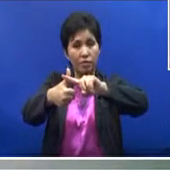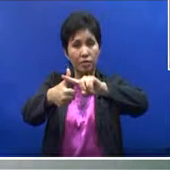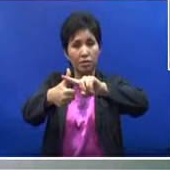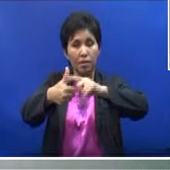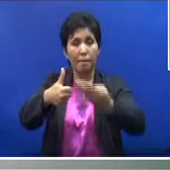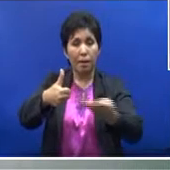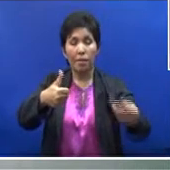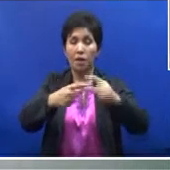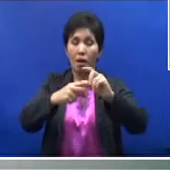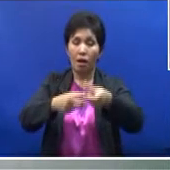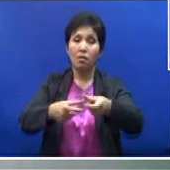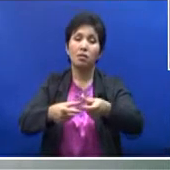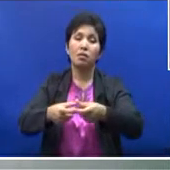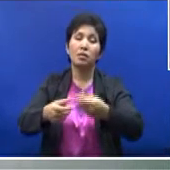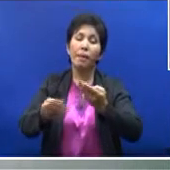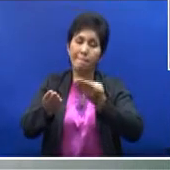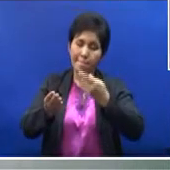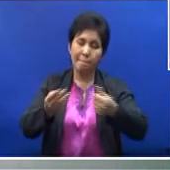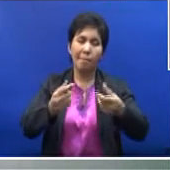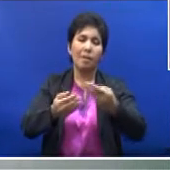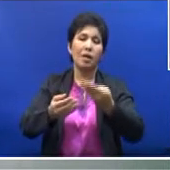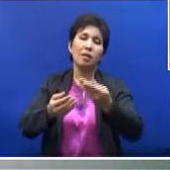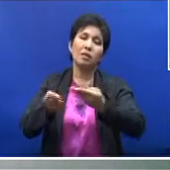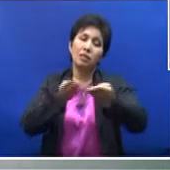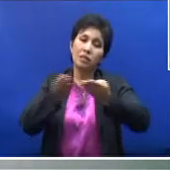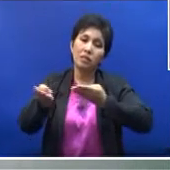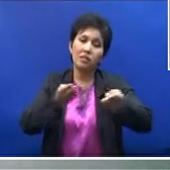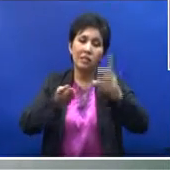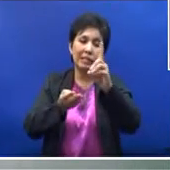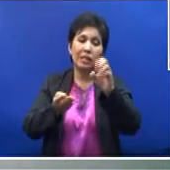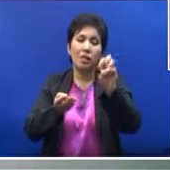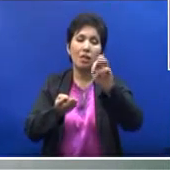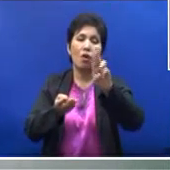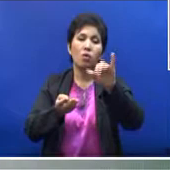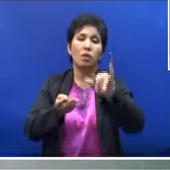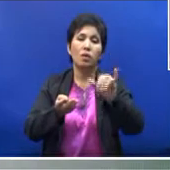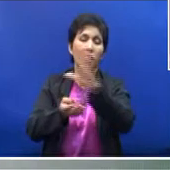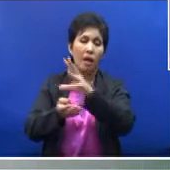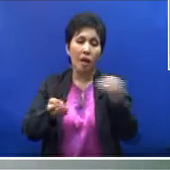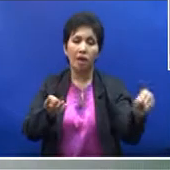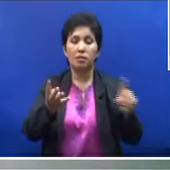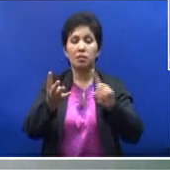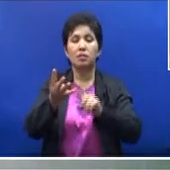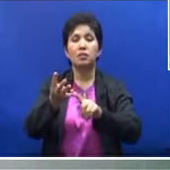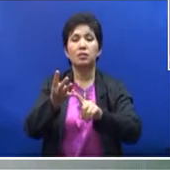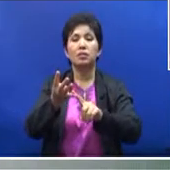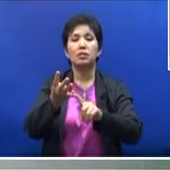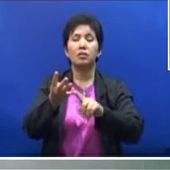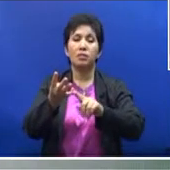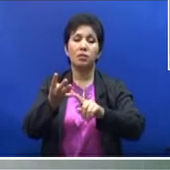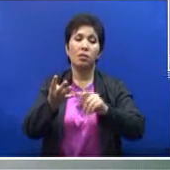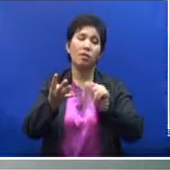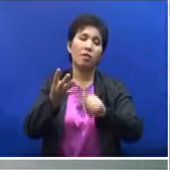wealth, second is the bride service, the third one is dowry, and then the reciprocal